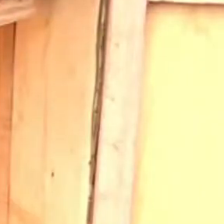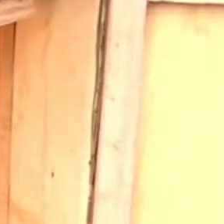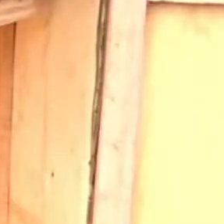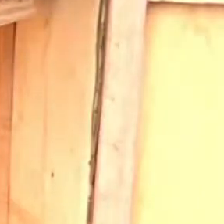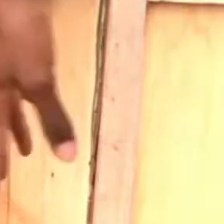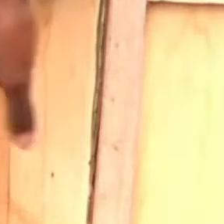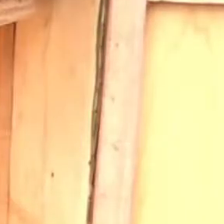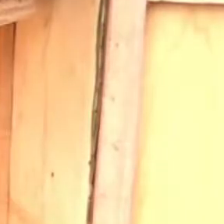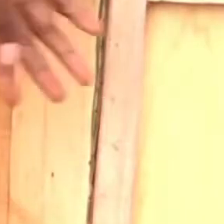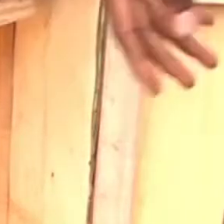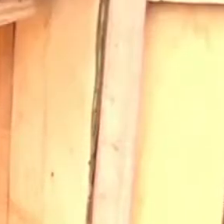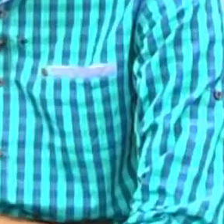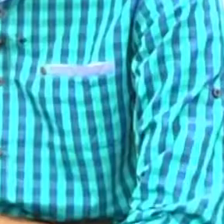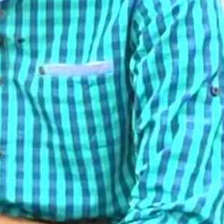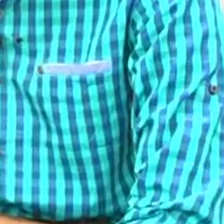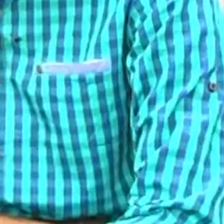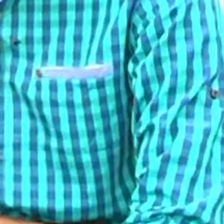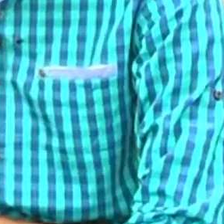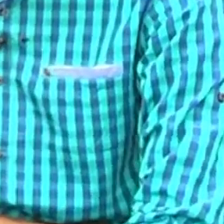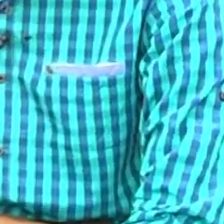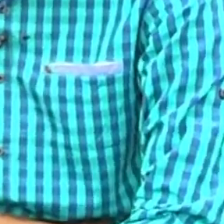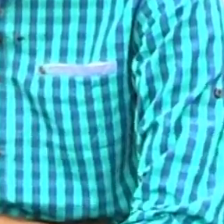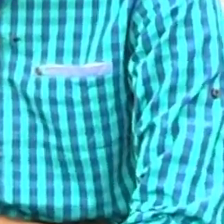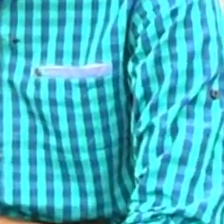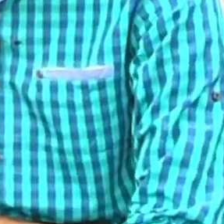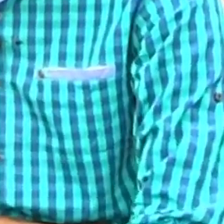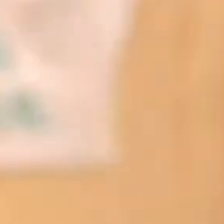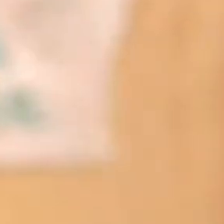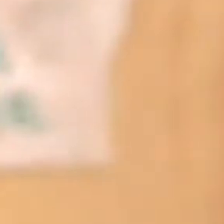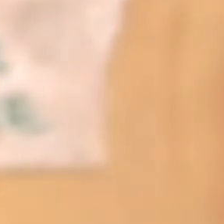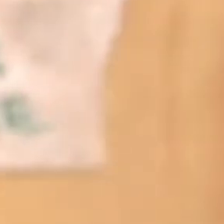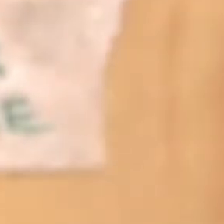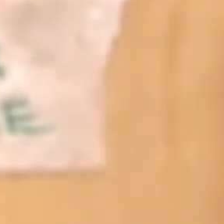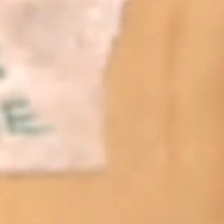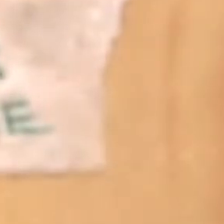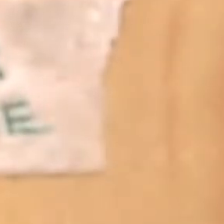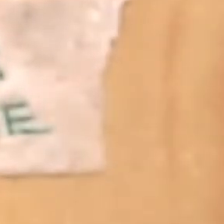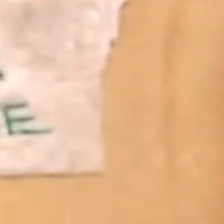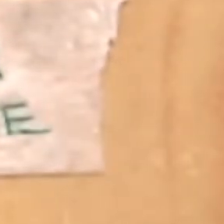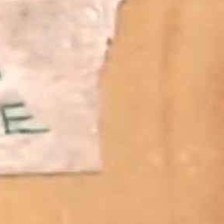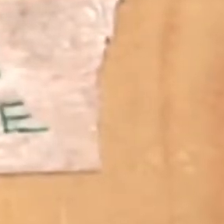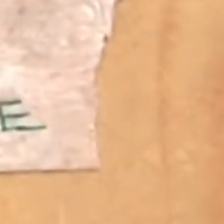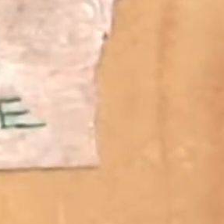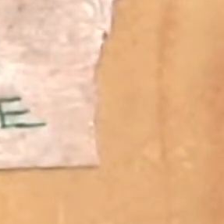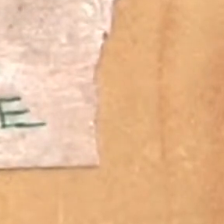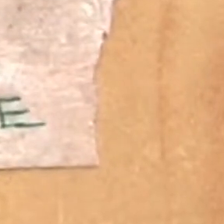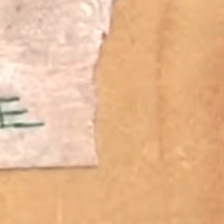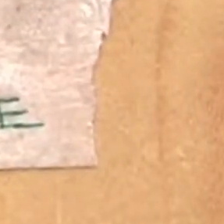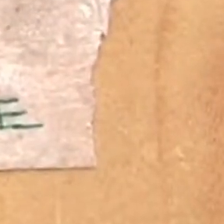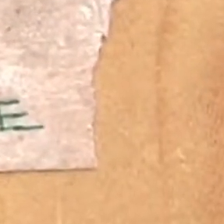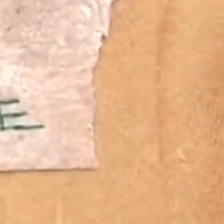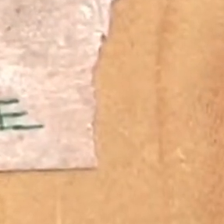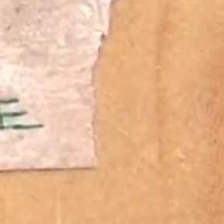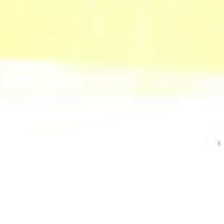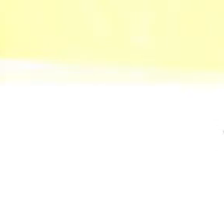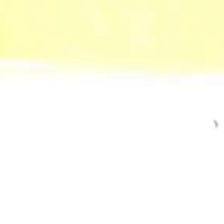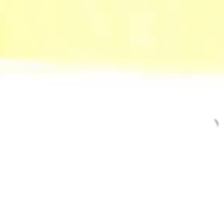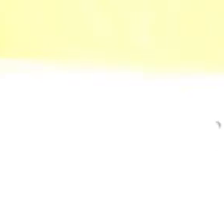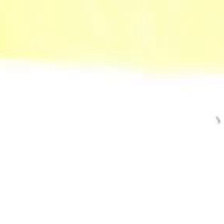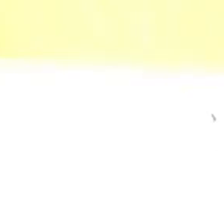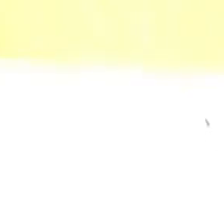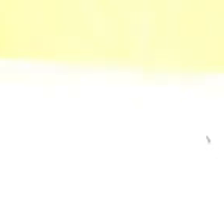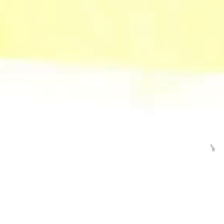from informal settlement who cannot afford to purchase pads. When you tap